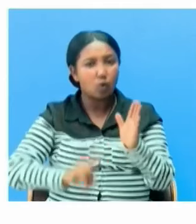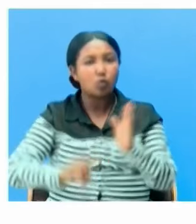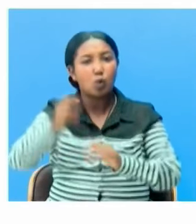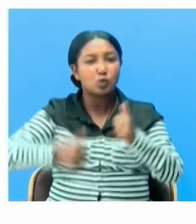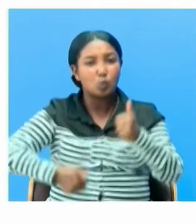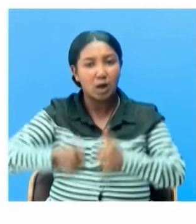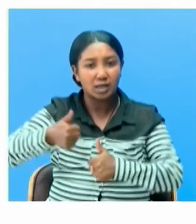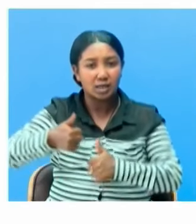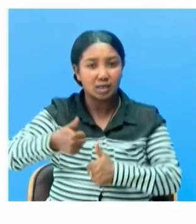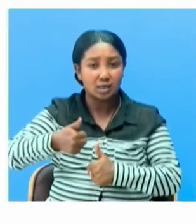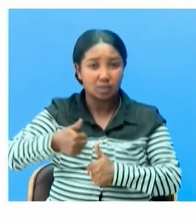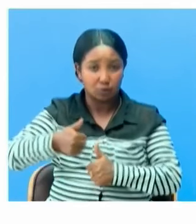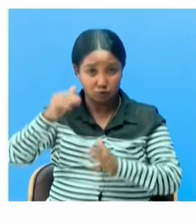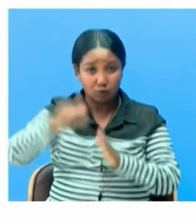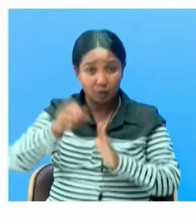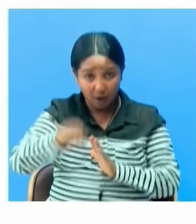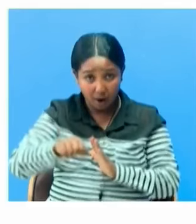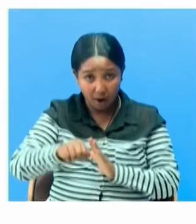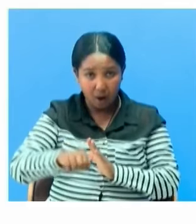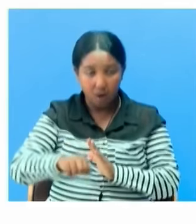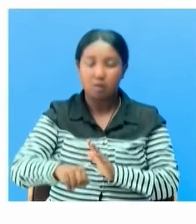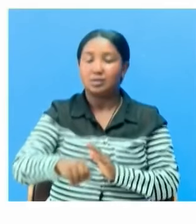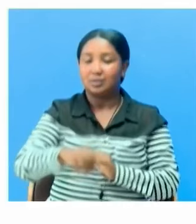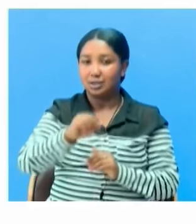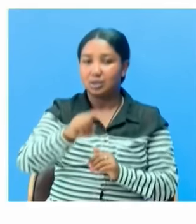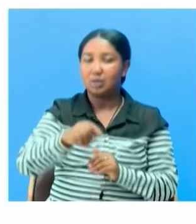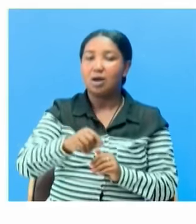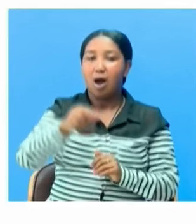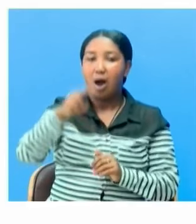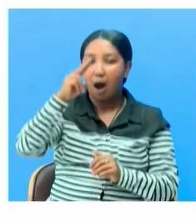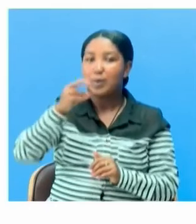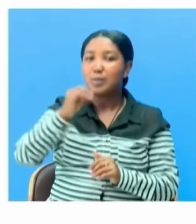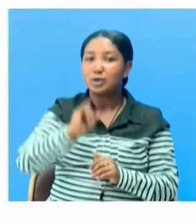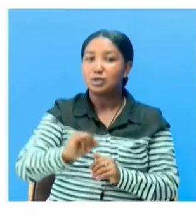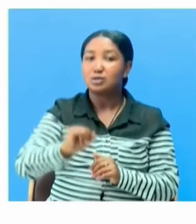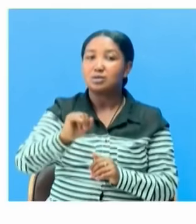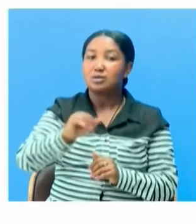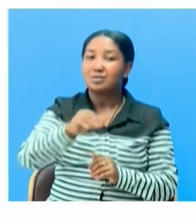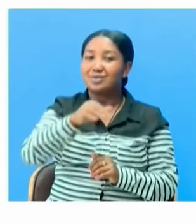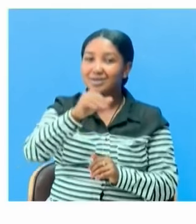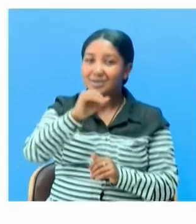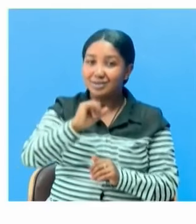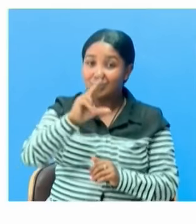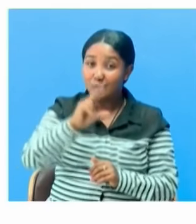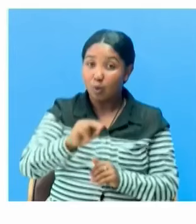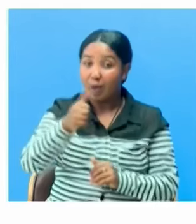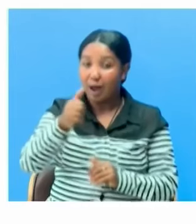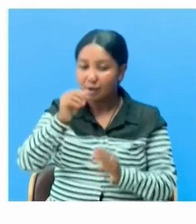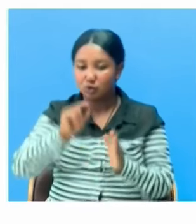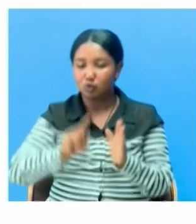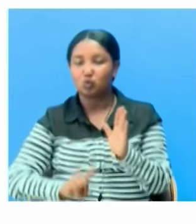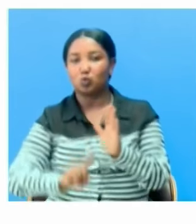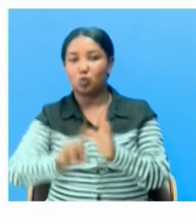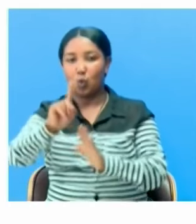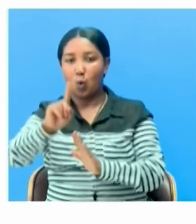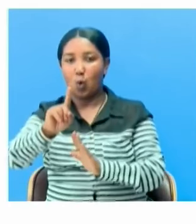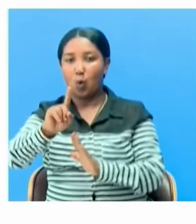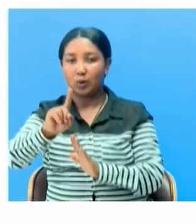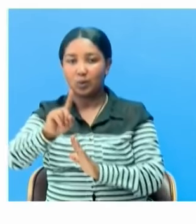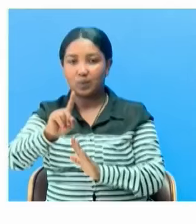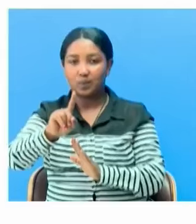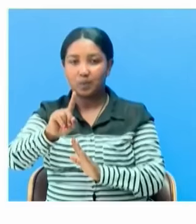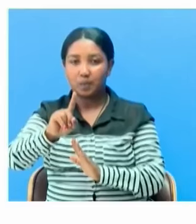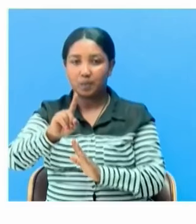He's shorter, huh? So, Habib is not as tall because this one is negative. As